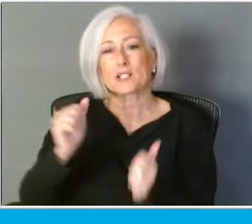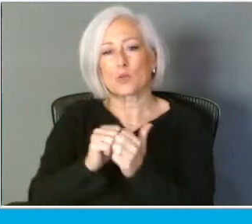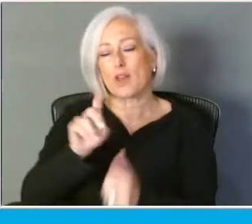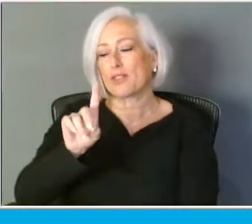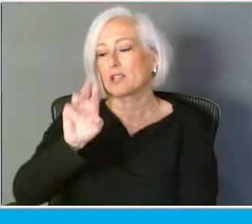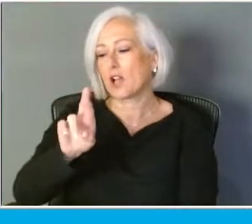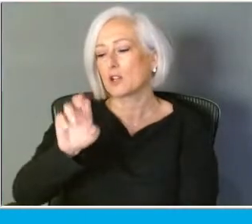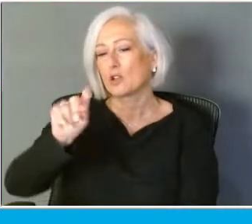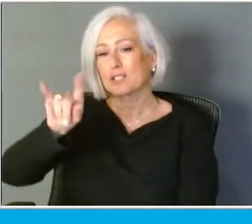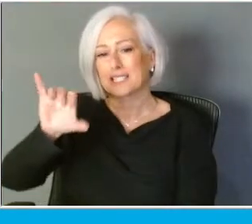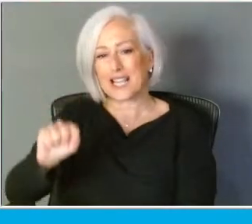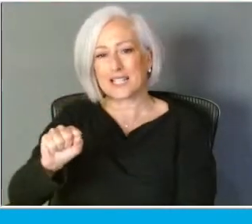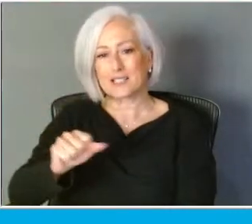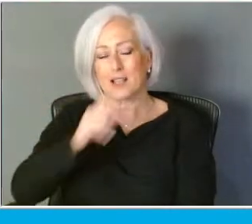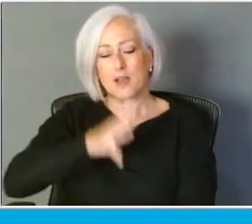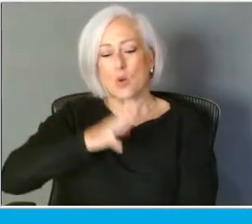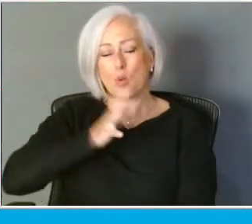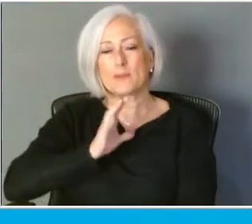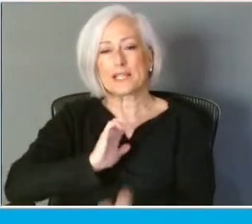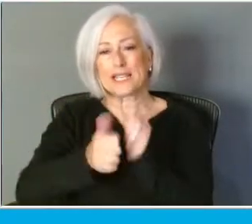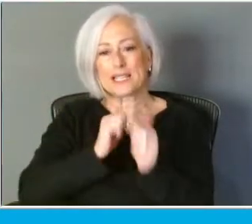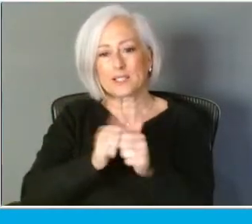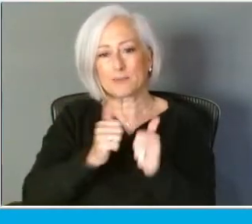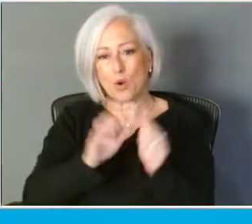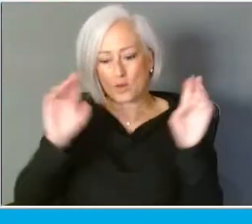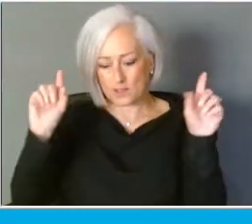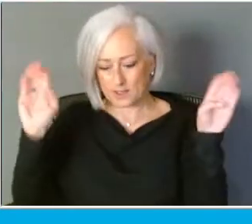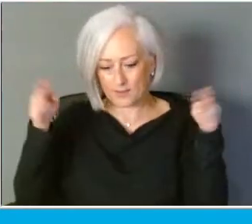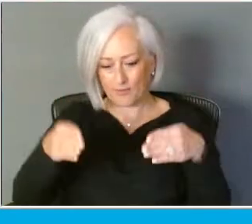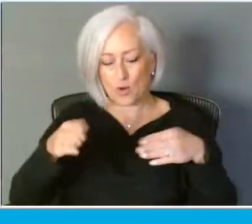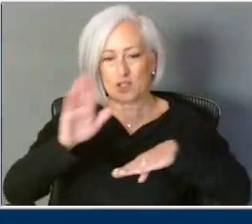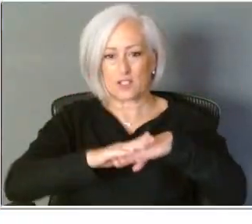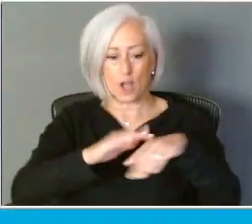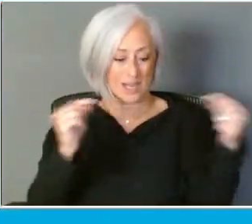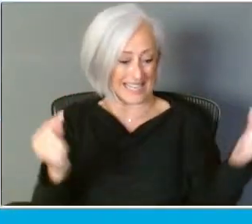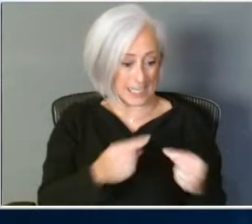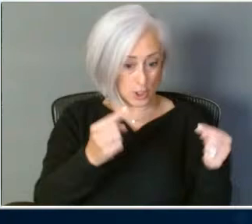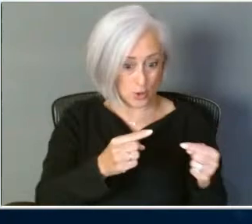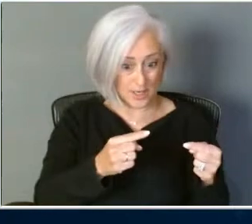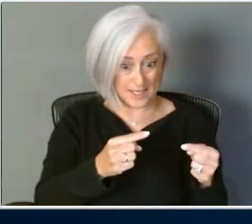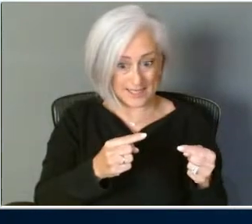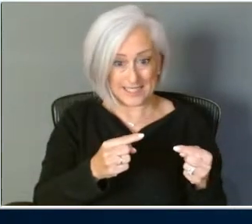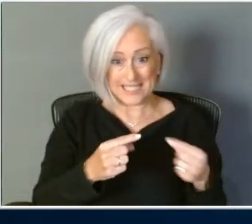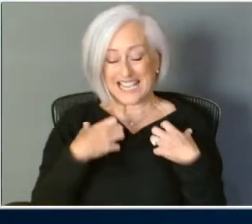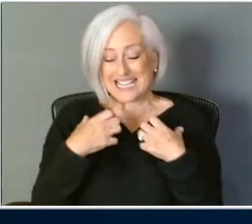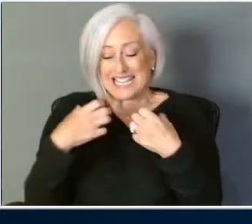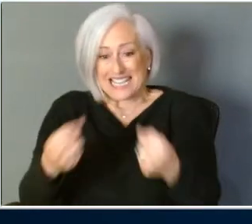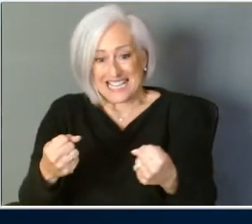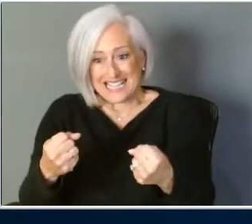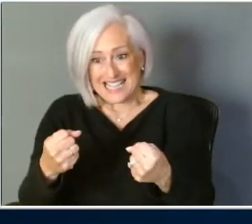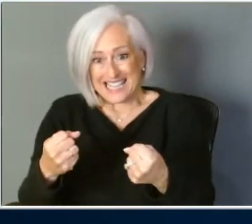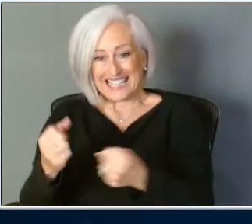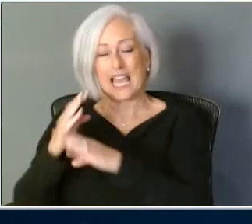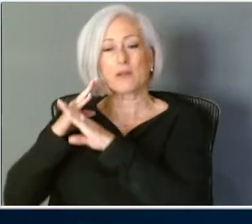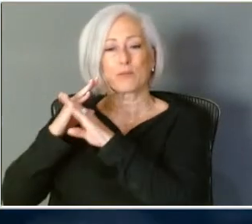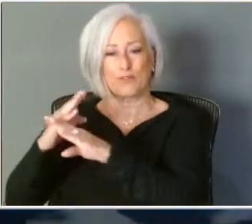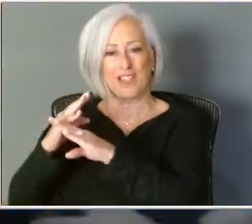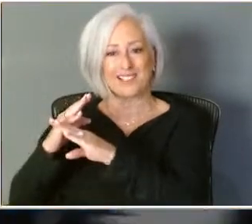turns its focus toward injuries, both healing them and preventing them. Wednesday at 8.